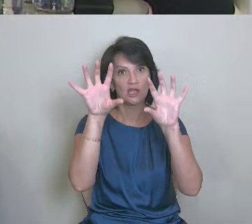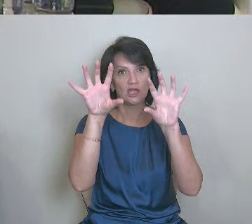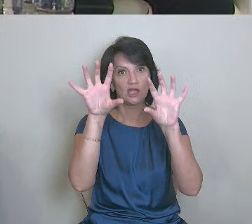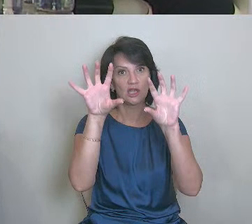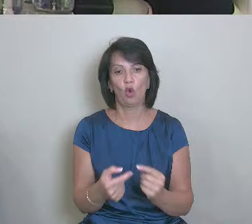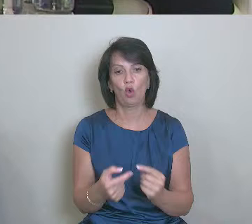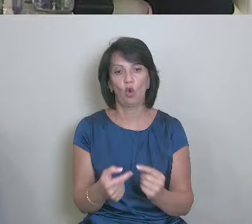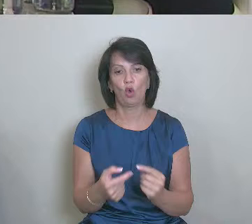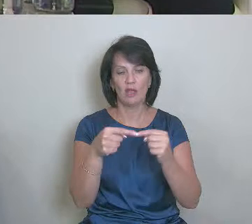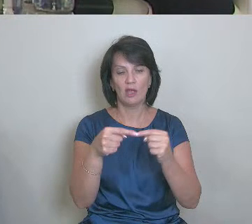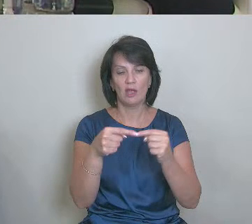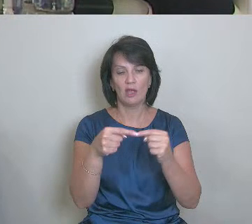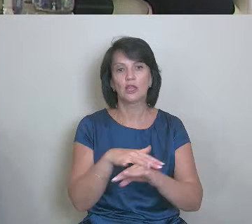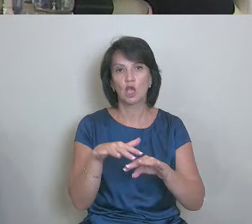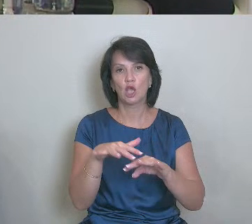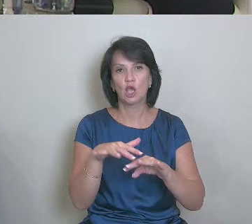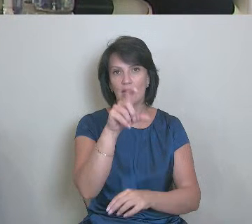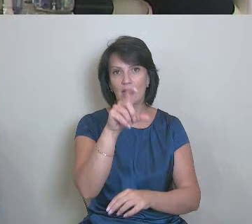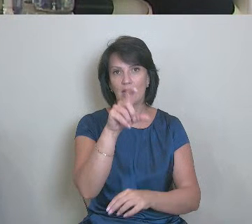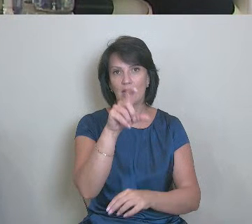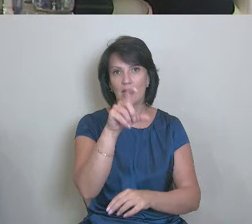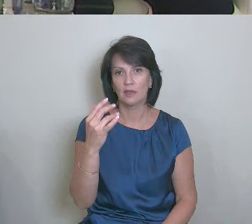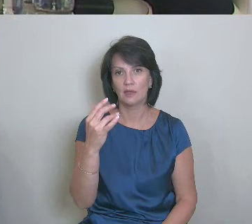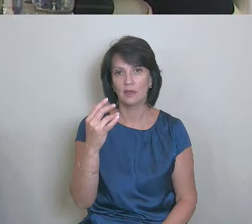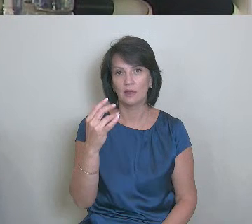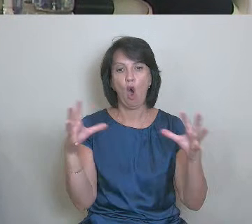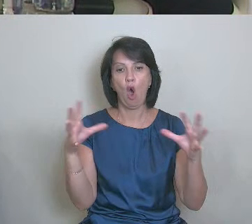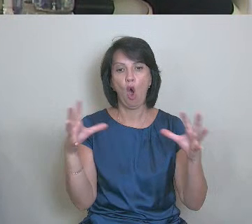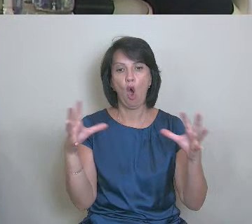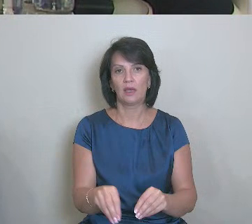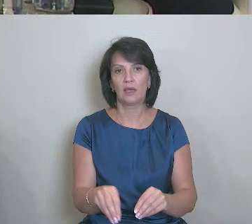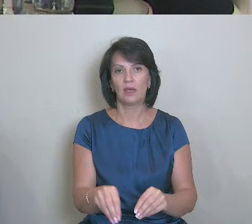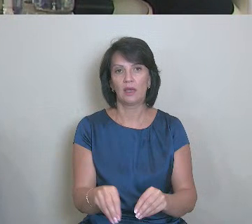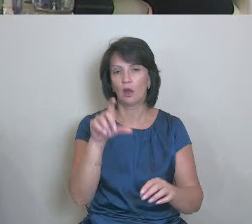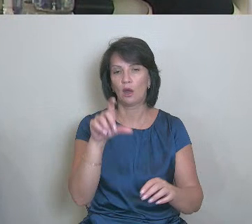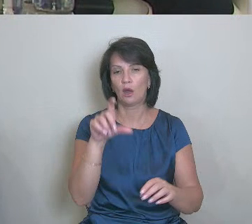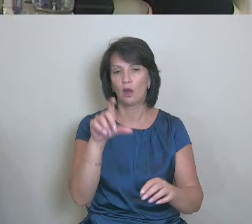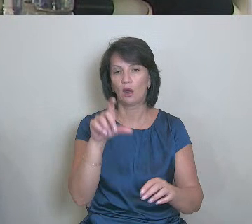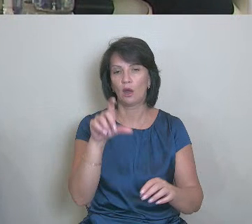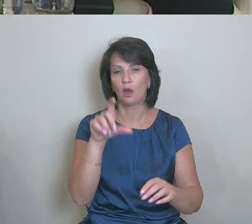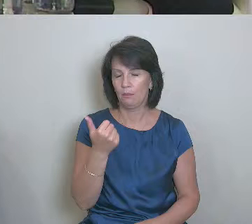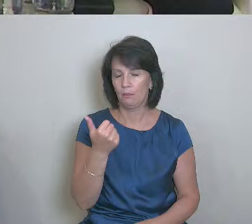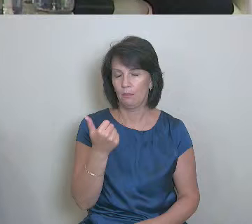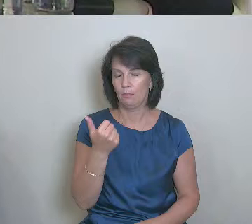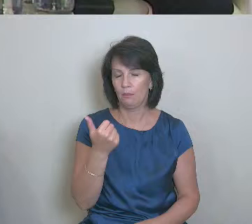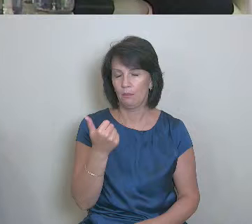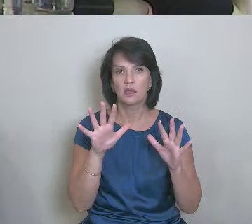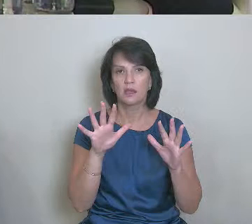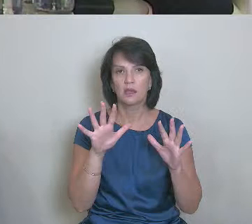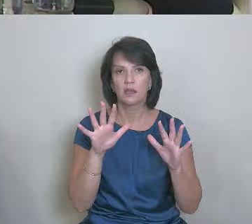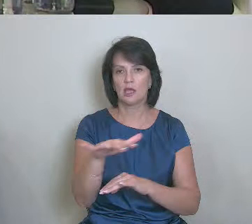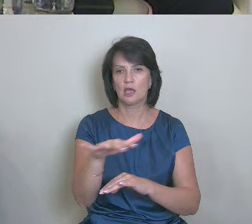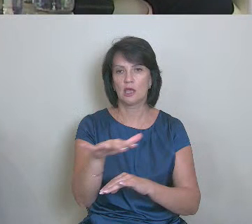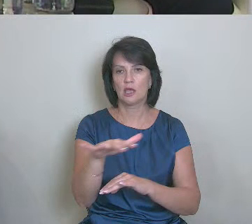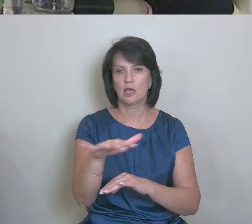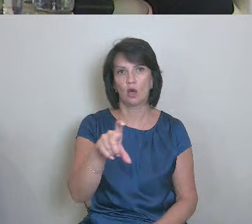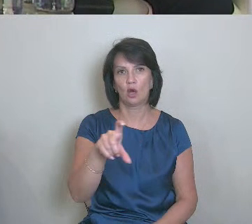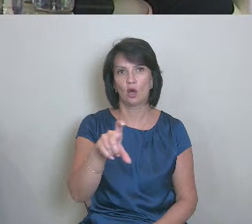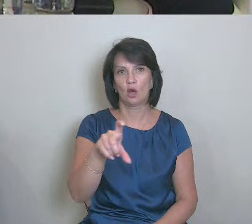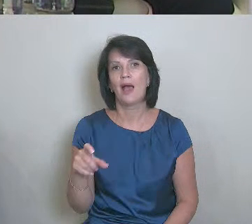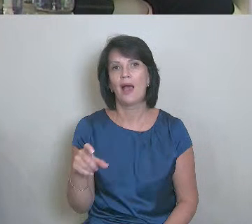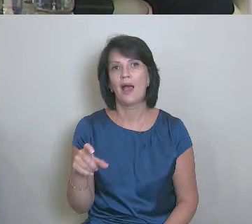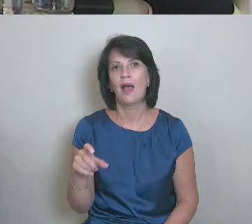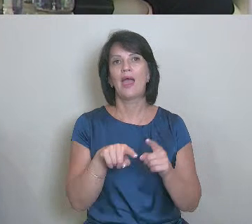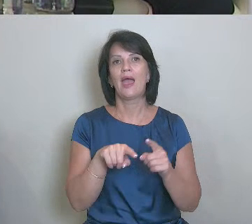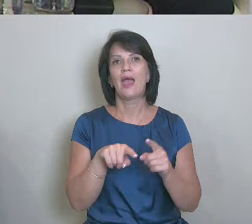and the legislator gave a definition of territorial community, and now we do not have a term of amalgamated communities. There is only